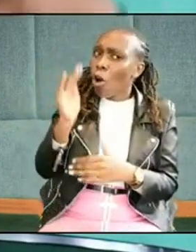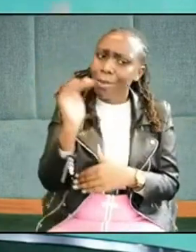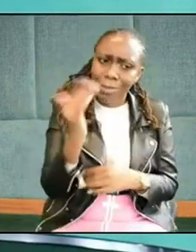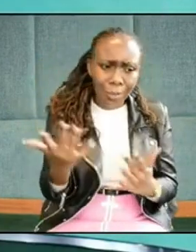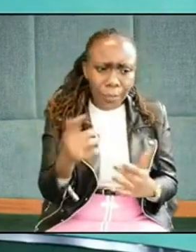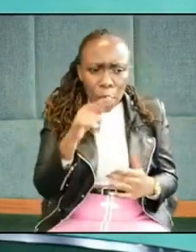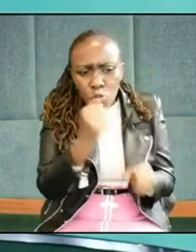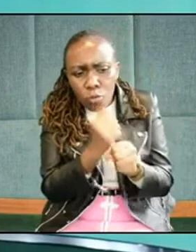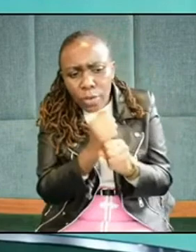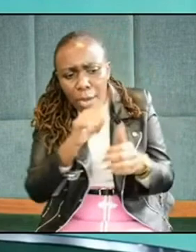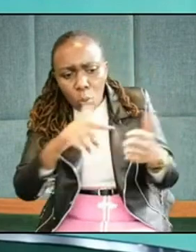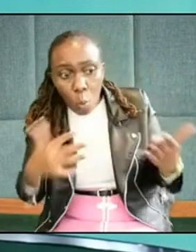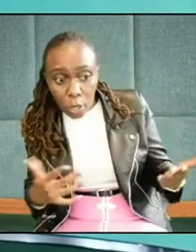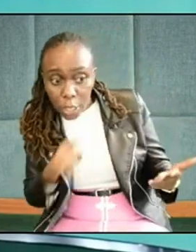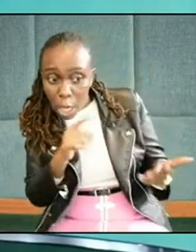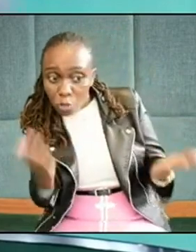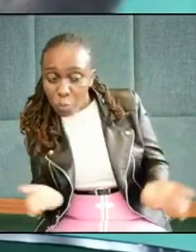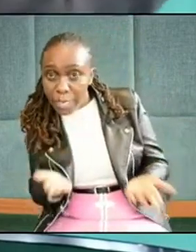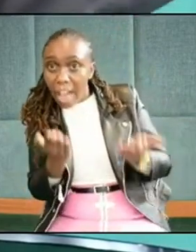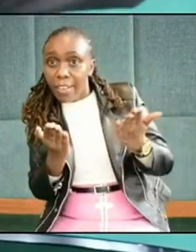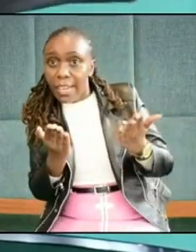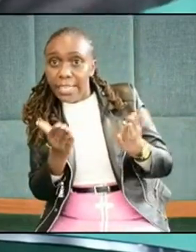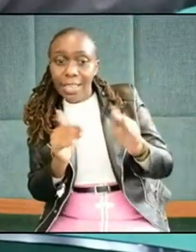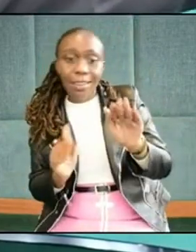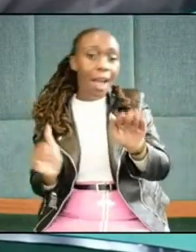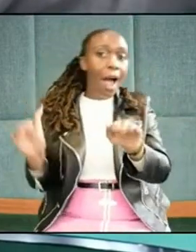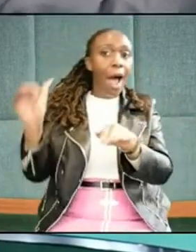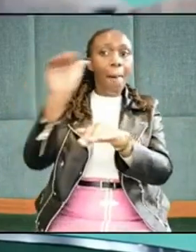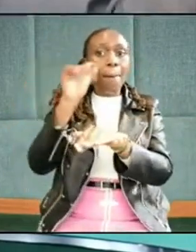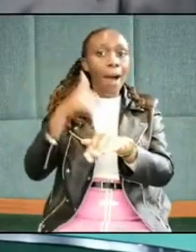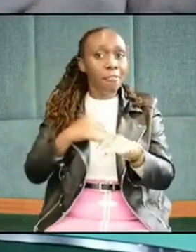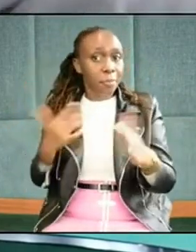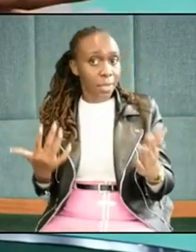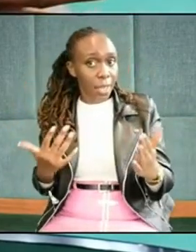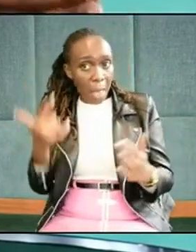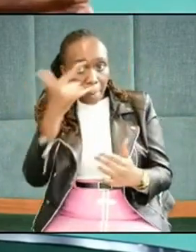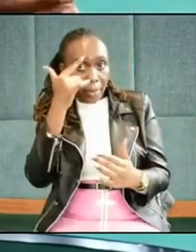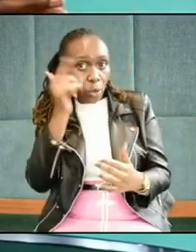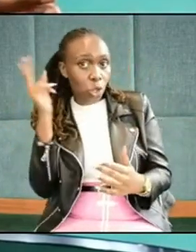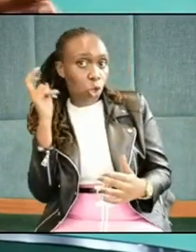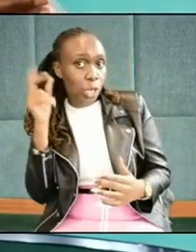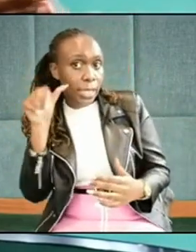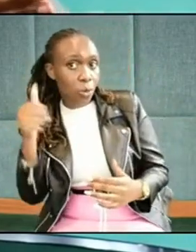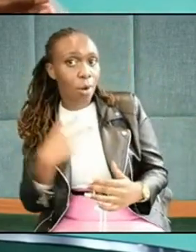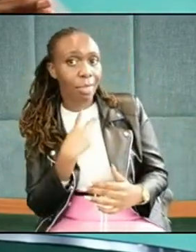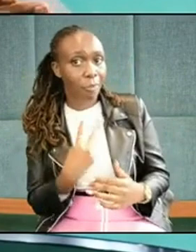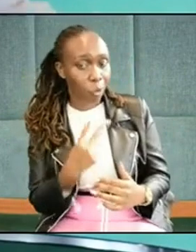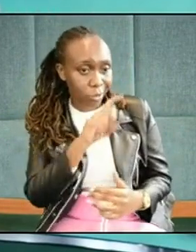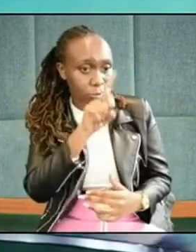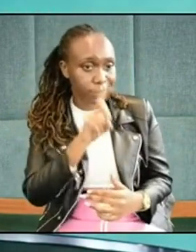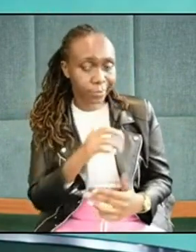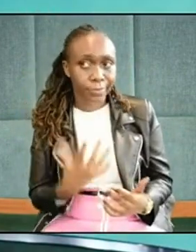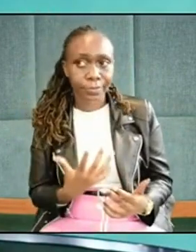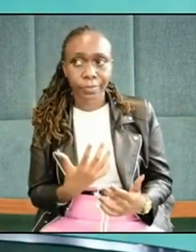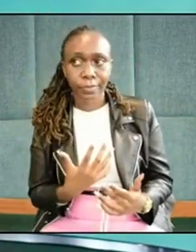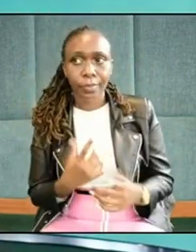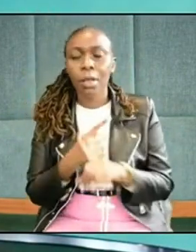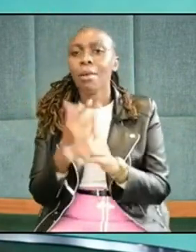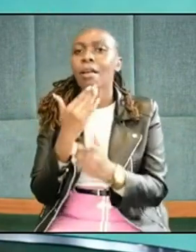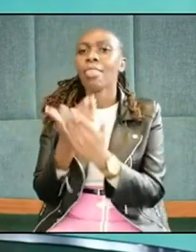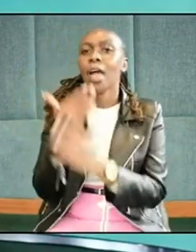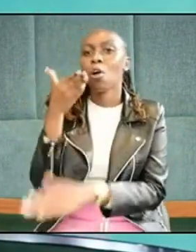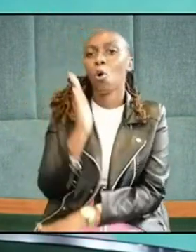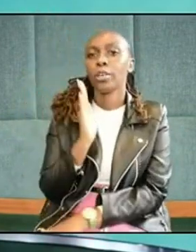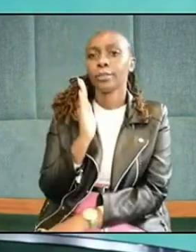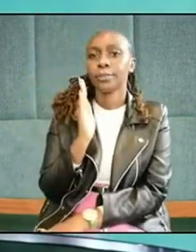done? Have you been elevated above me or to my place now because you listened to another voice?" But thank